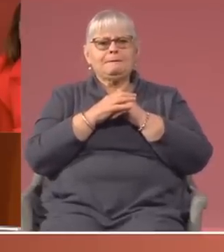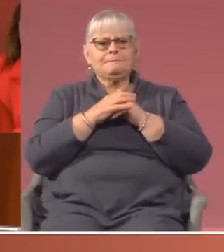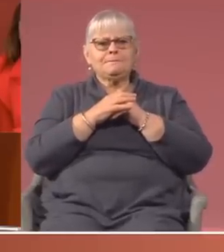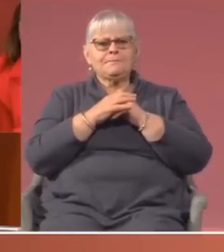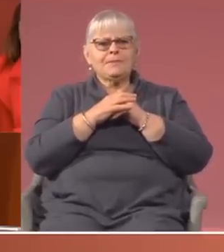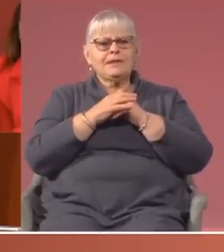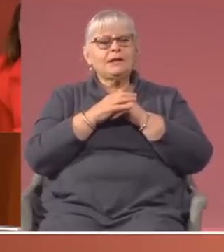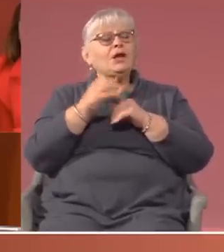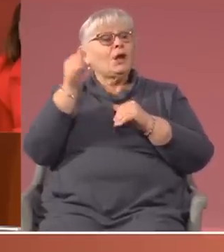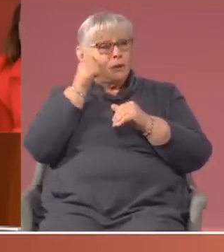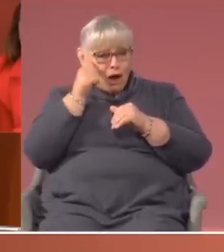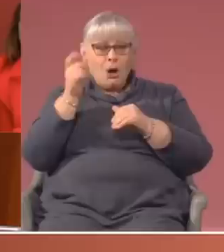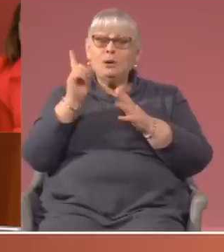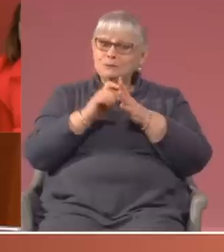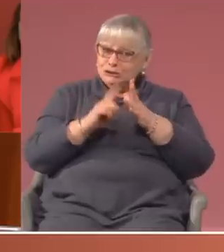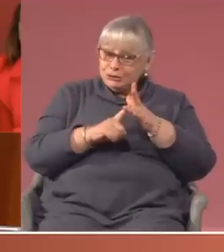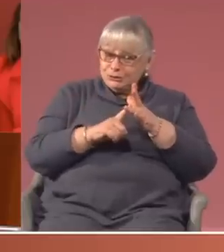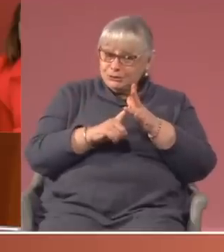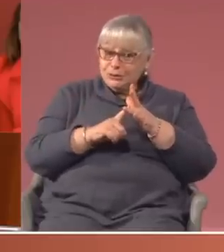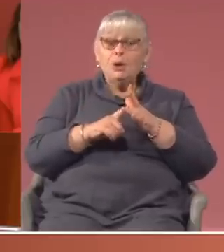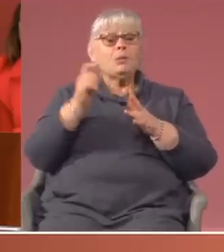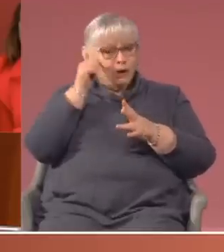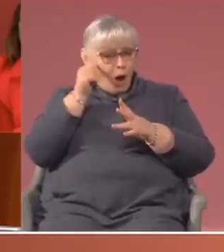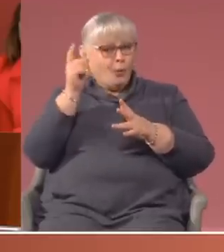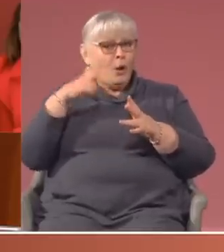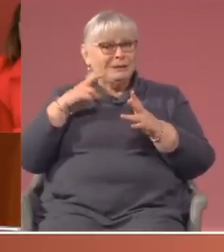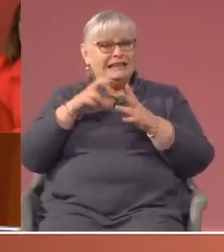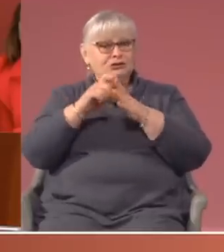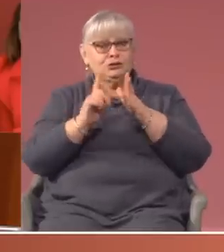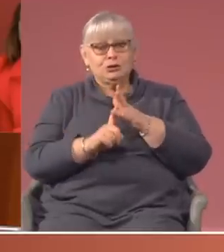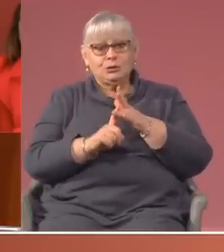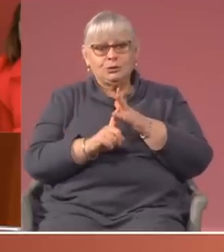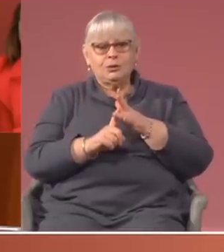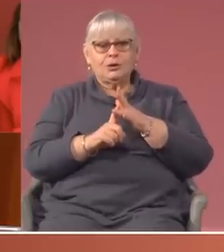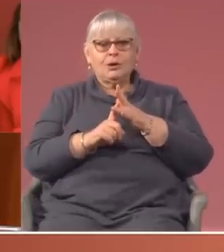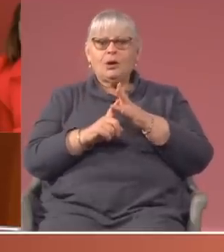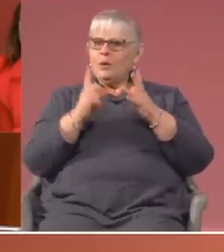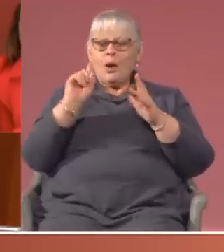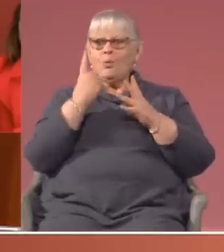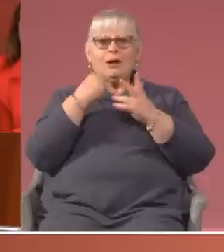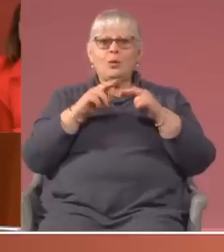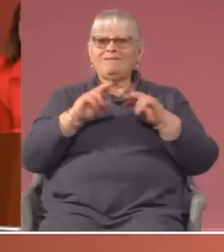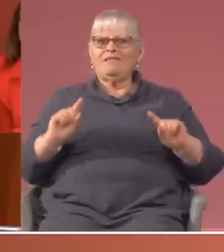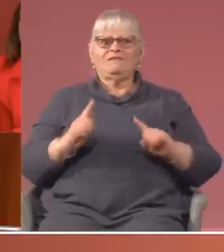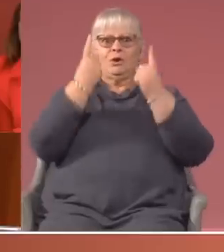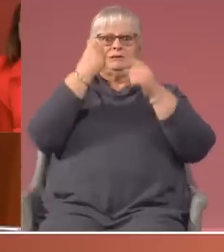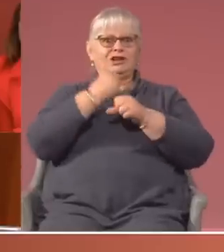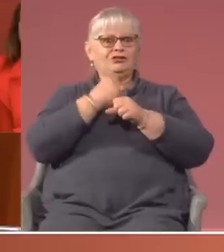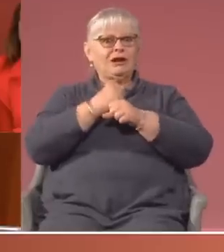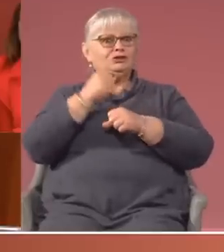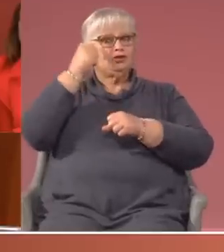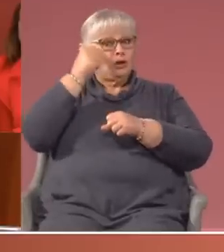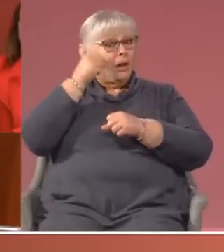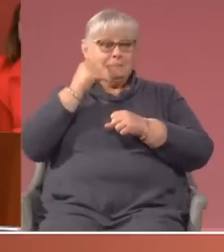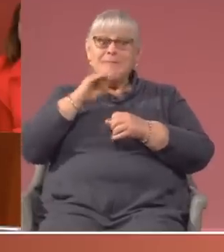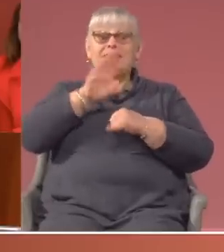We know what we're doing and we know what we need to do. One of the first generations with this knowledge, and probably the last